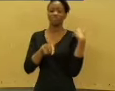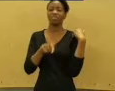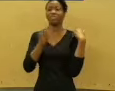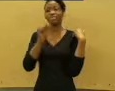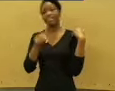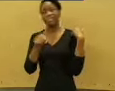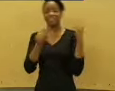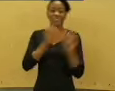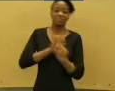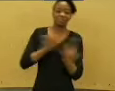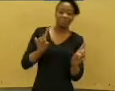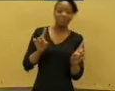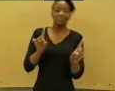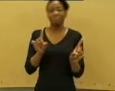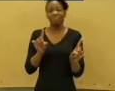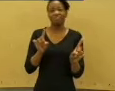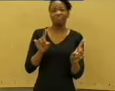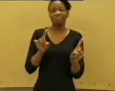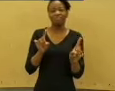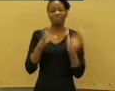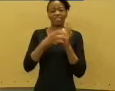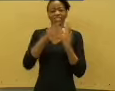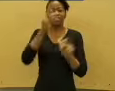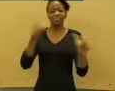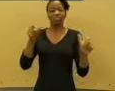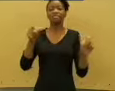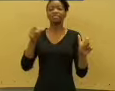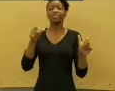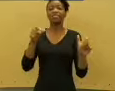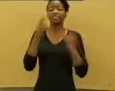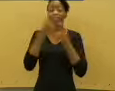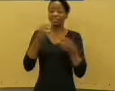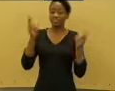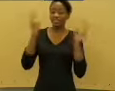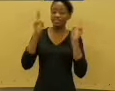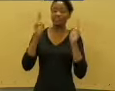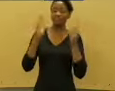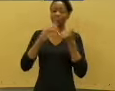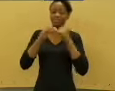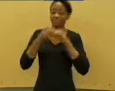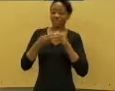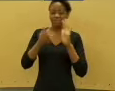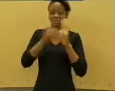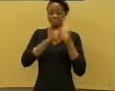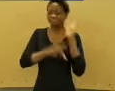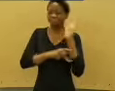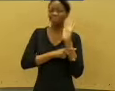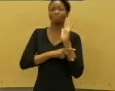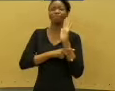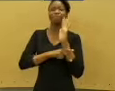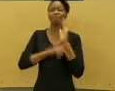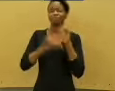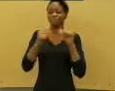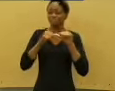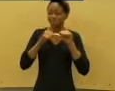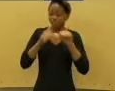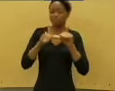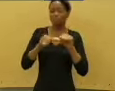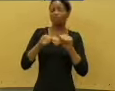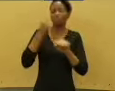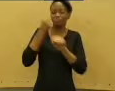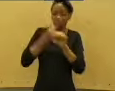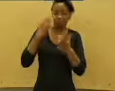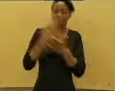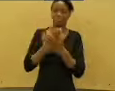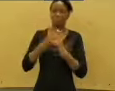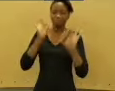So I think that, like, you know, students at the university really pushed this protocol forward alongside with Pierre and